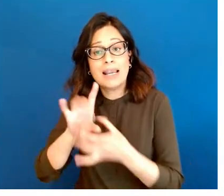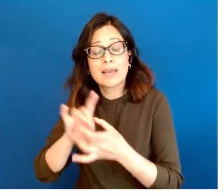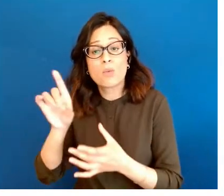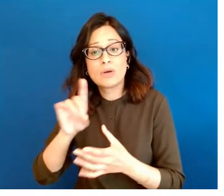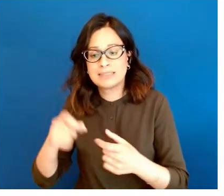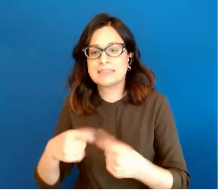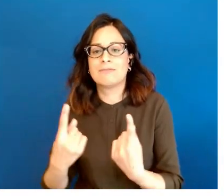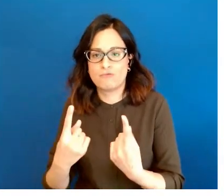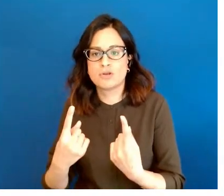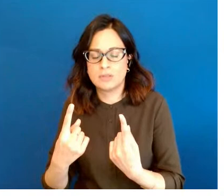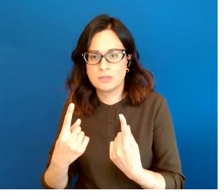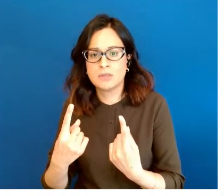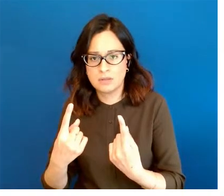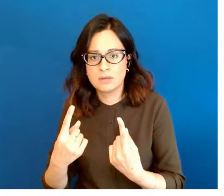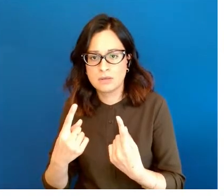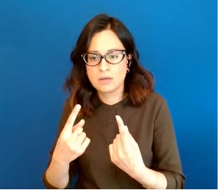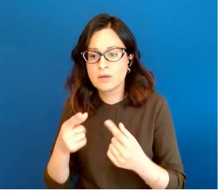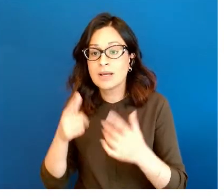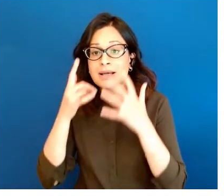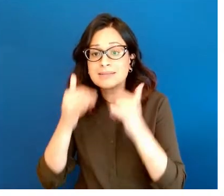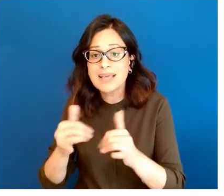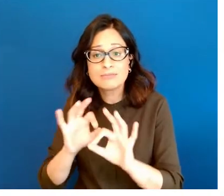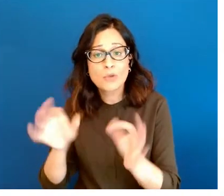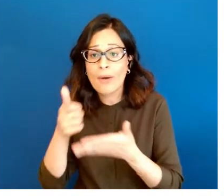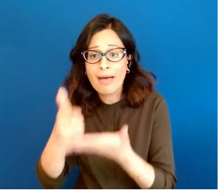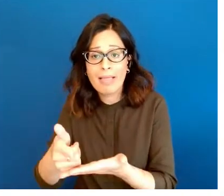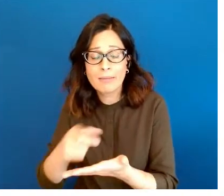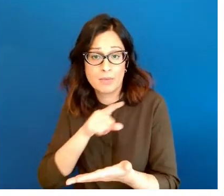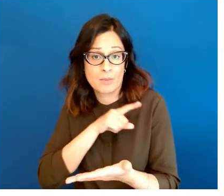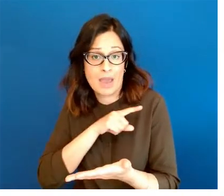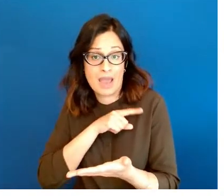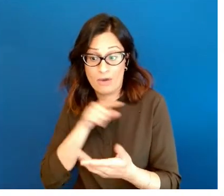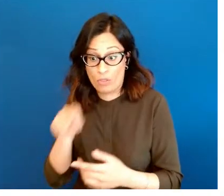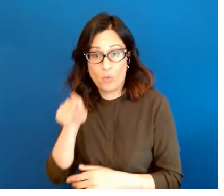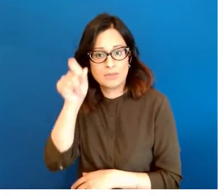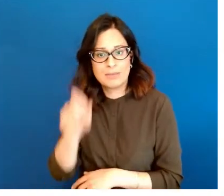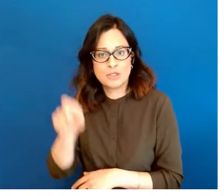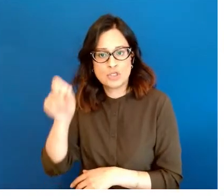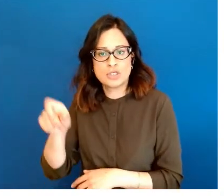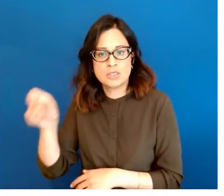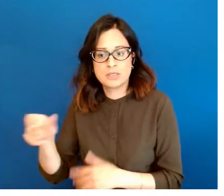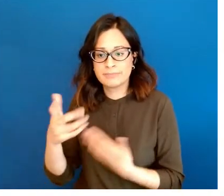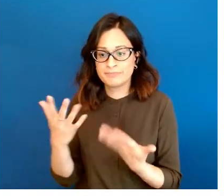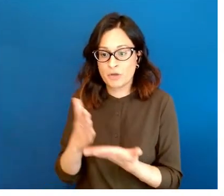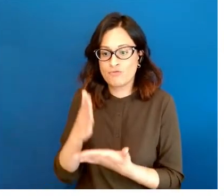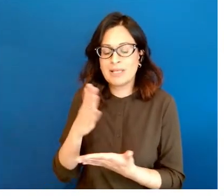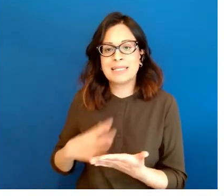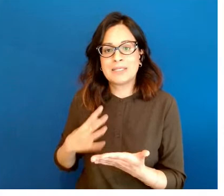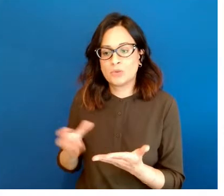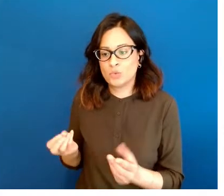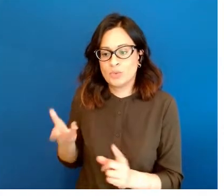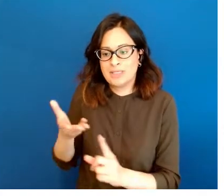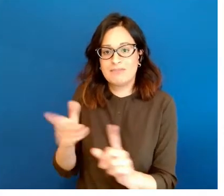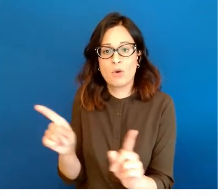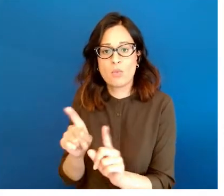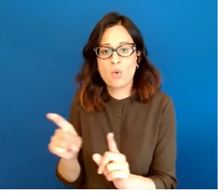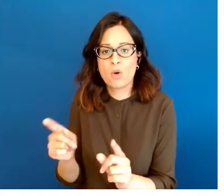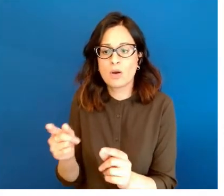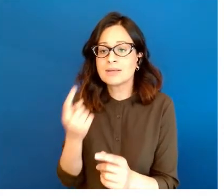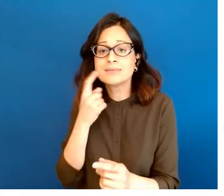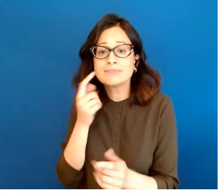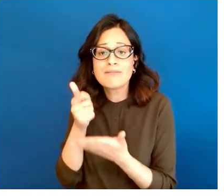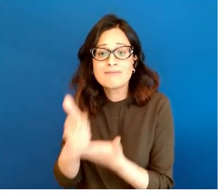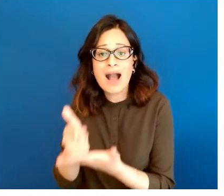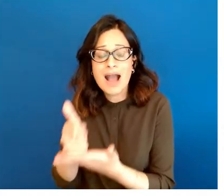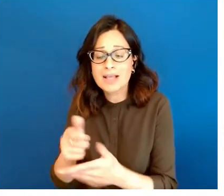mechanism. Testing is unhelpful. And in these patients, really, you just have to give them some simple advice about trying to